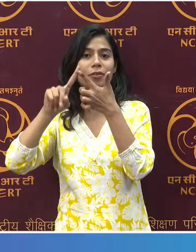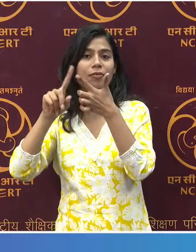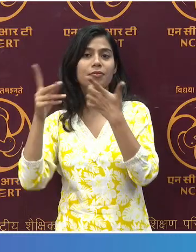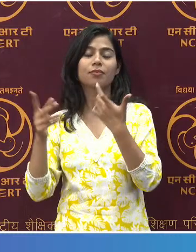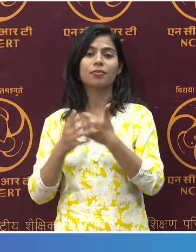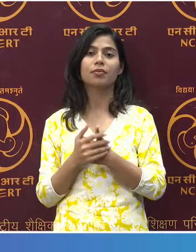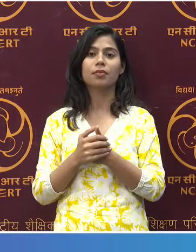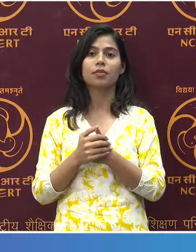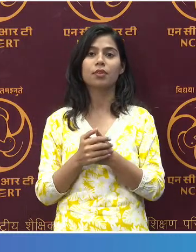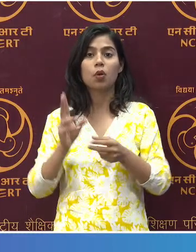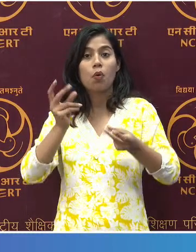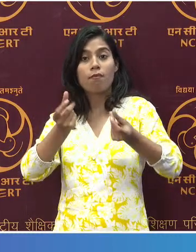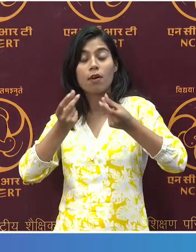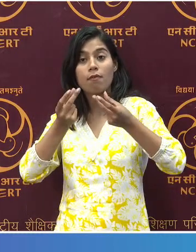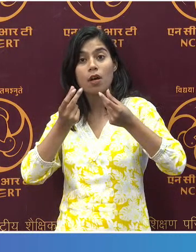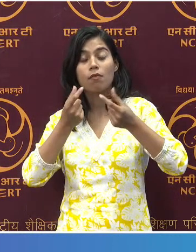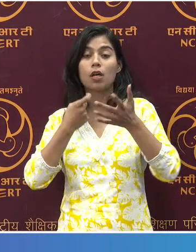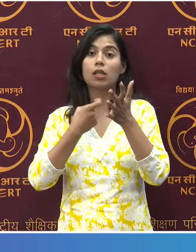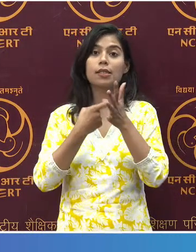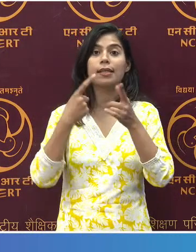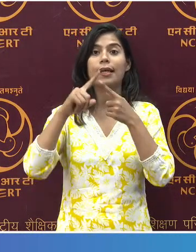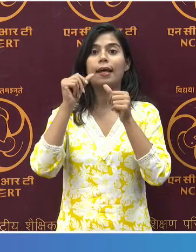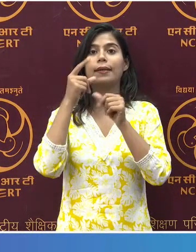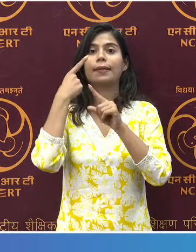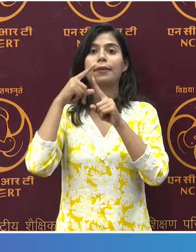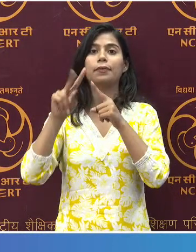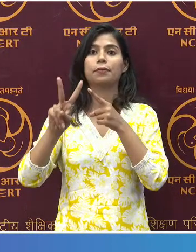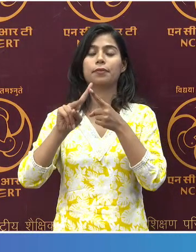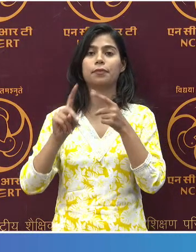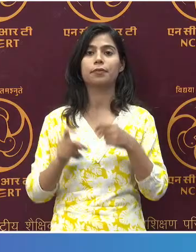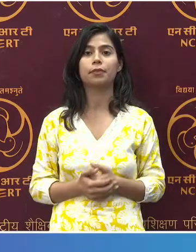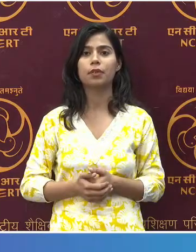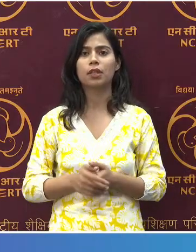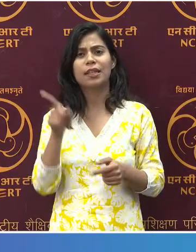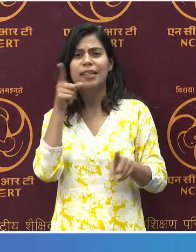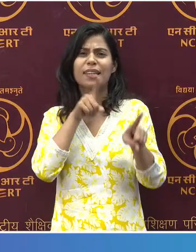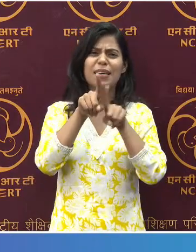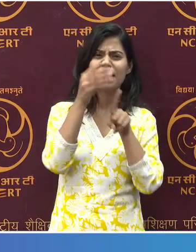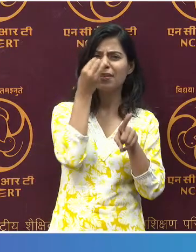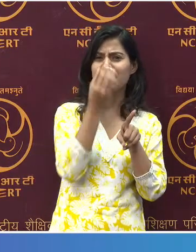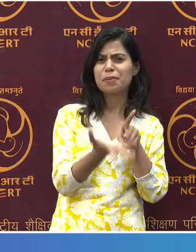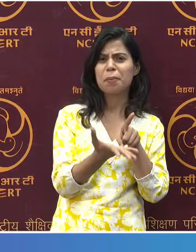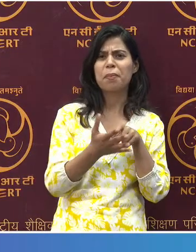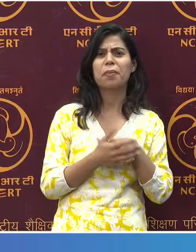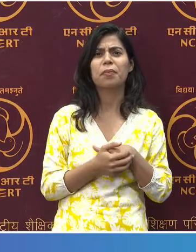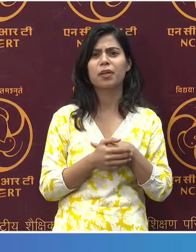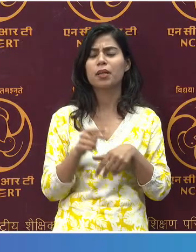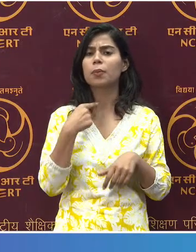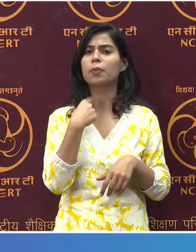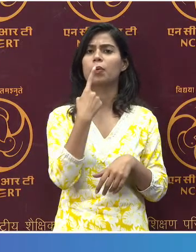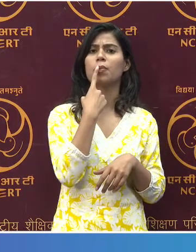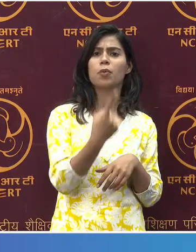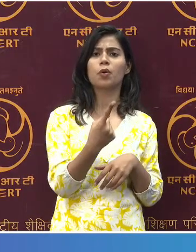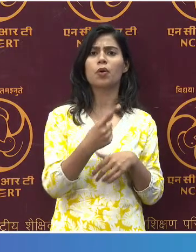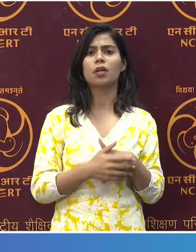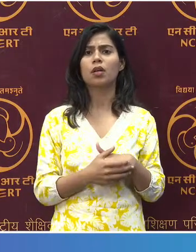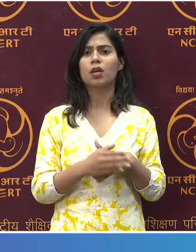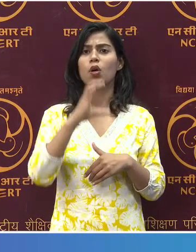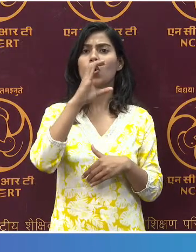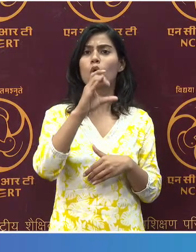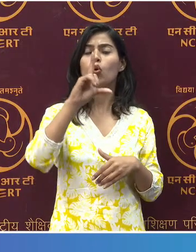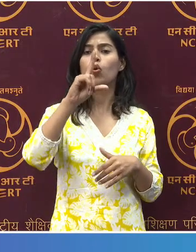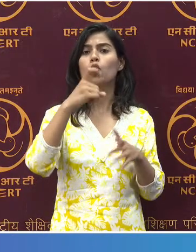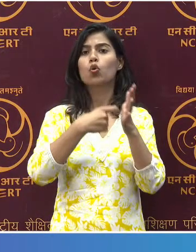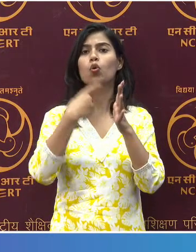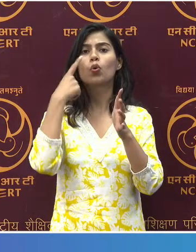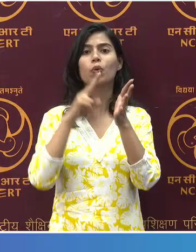in very fast reactive manner. This one is the simple case that we can say that chlorine can replace the